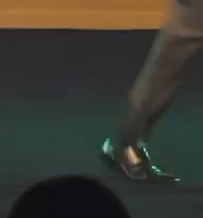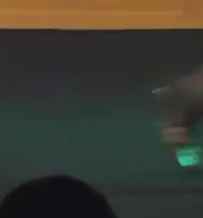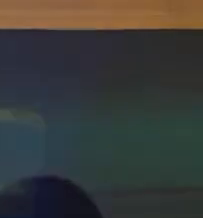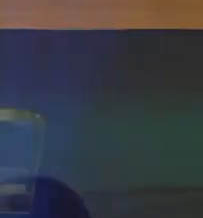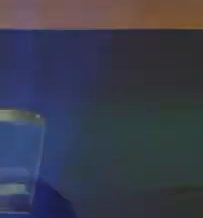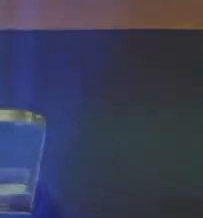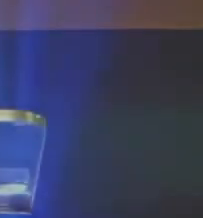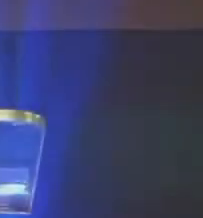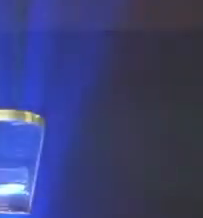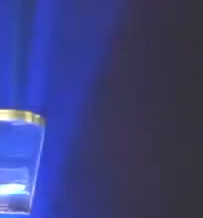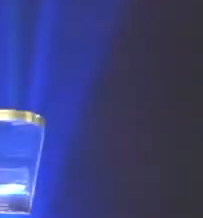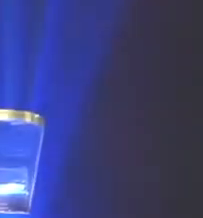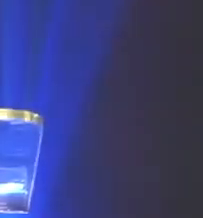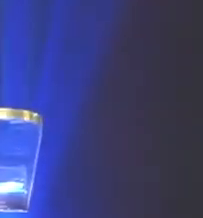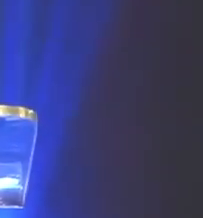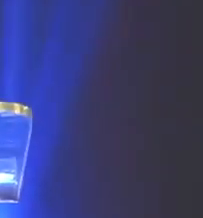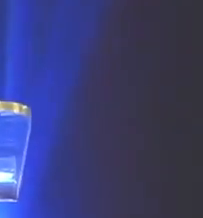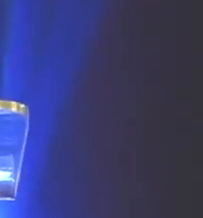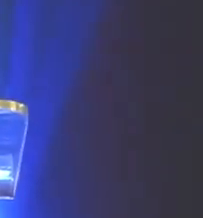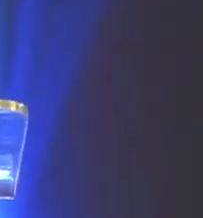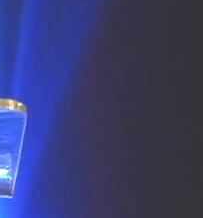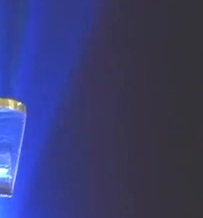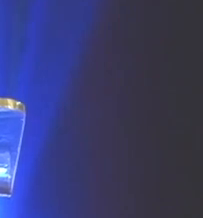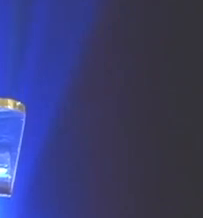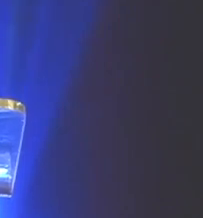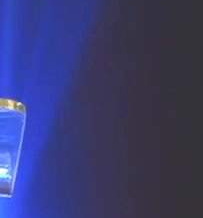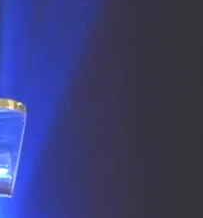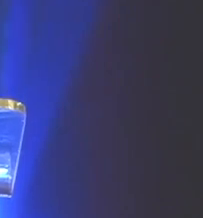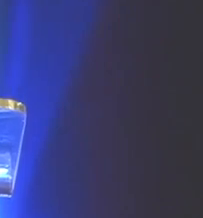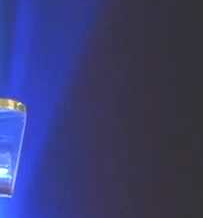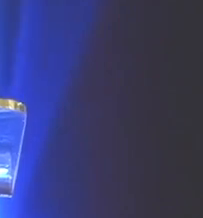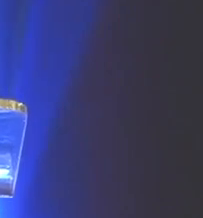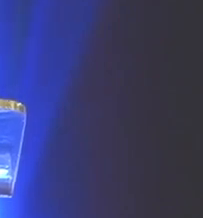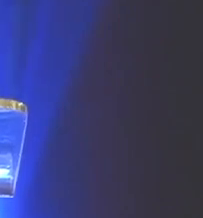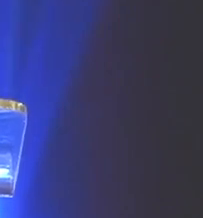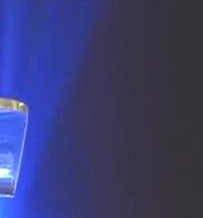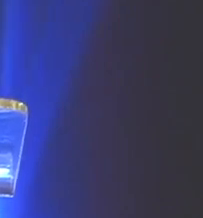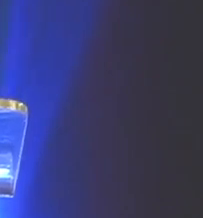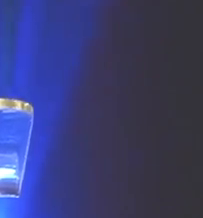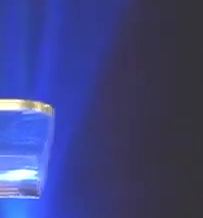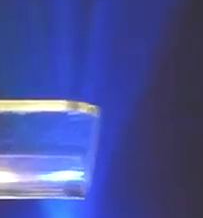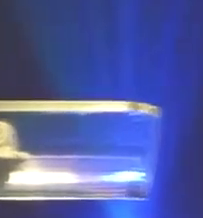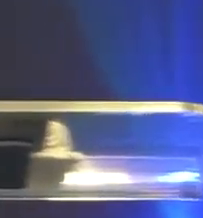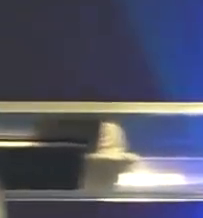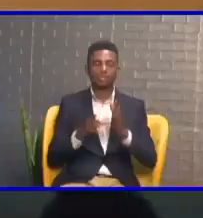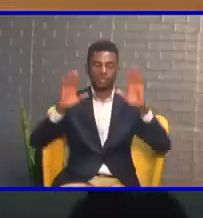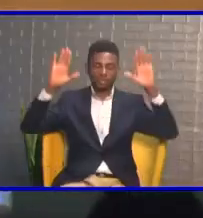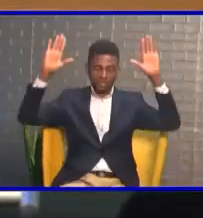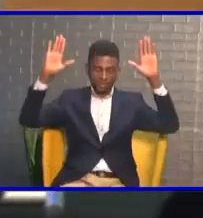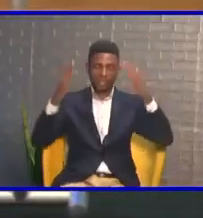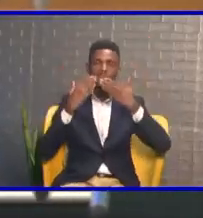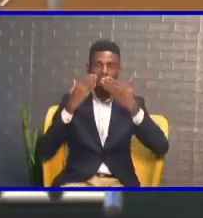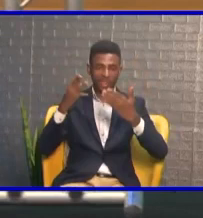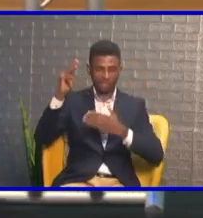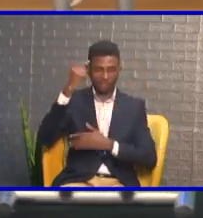Praise the Lord. Hallelujah. Hallelujah. Just lift your hands to God and thank Him